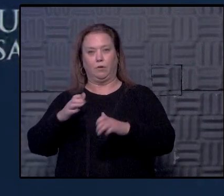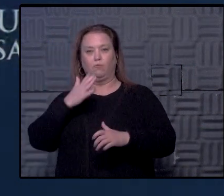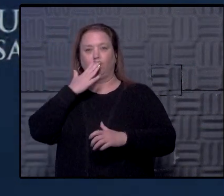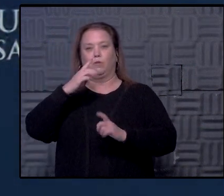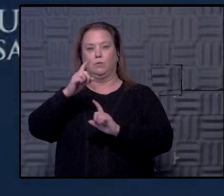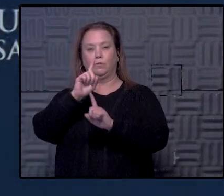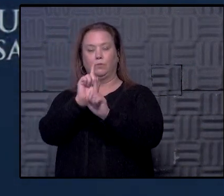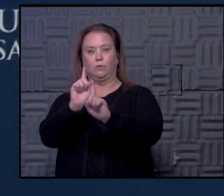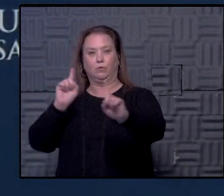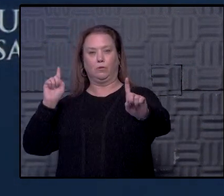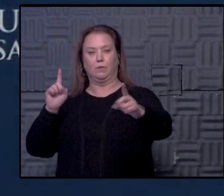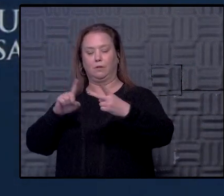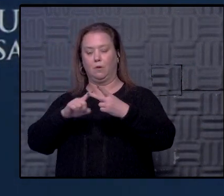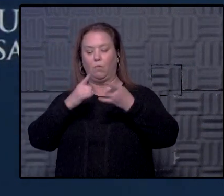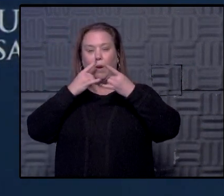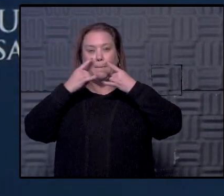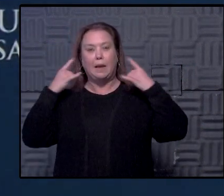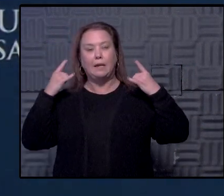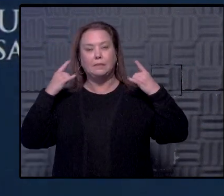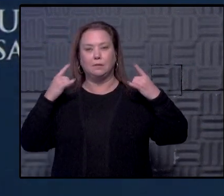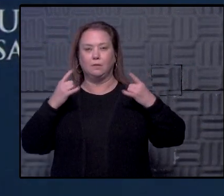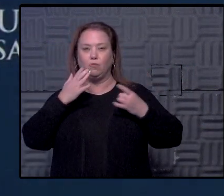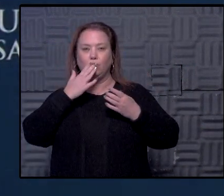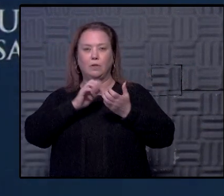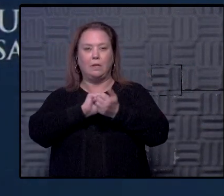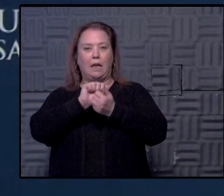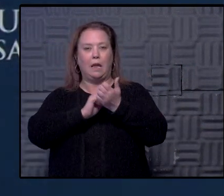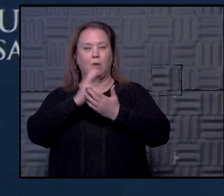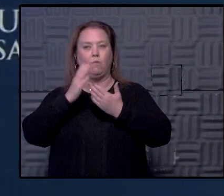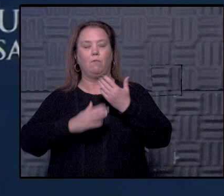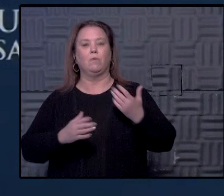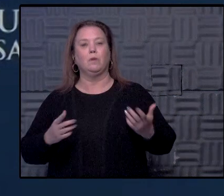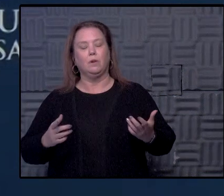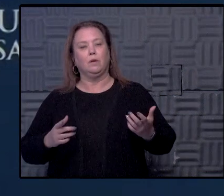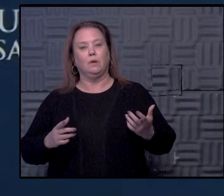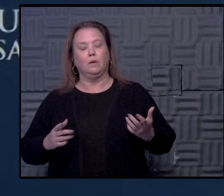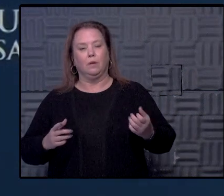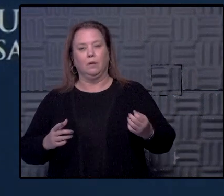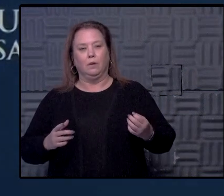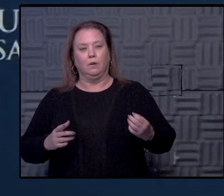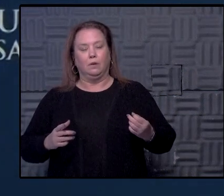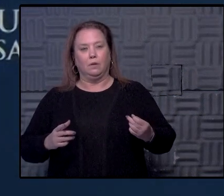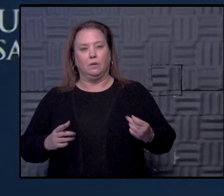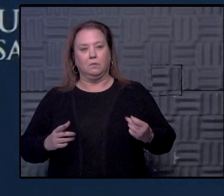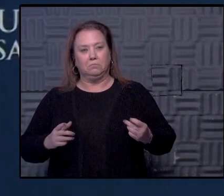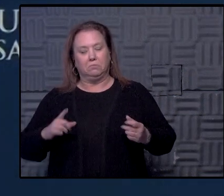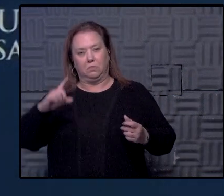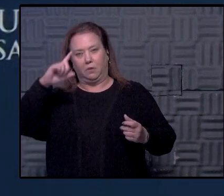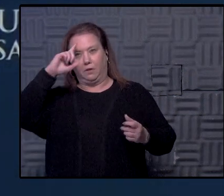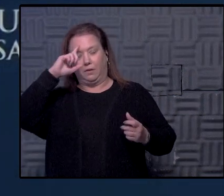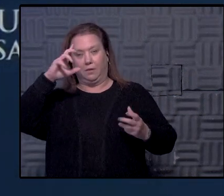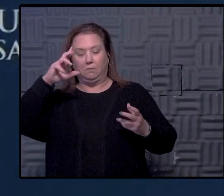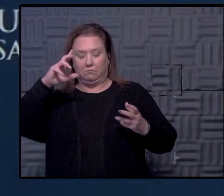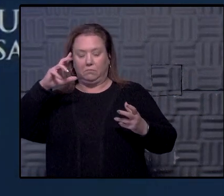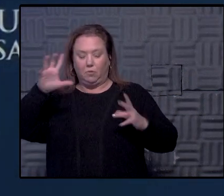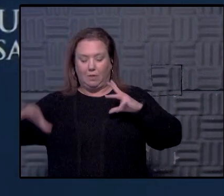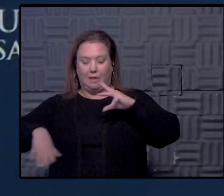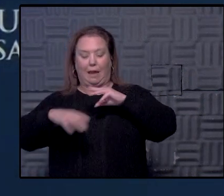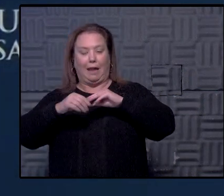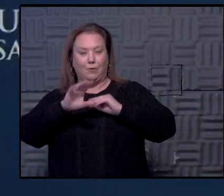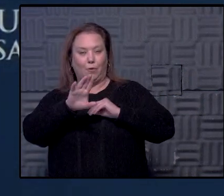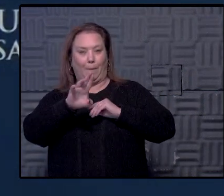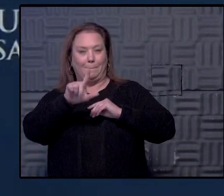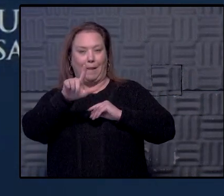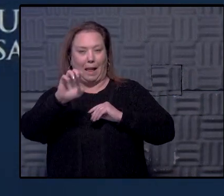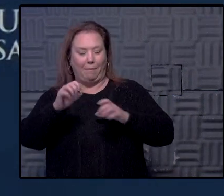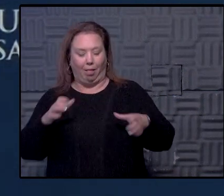social distancing, they're always wearing a mask, they're performing good hand hygiene, I think you can consider adding to your bubble. But